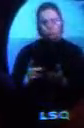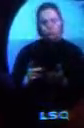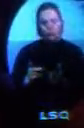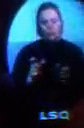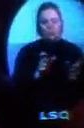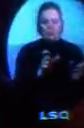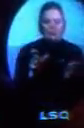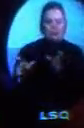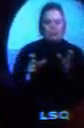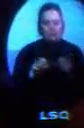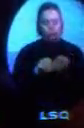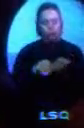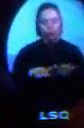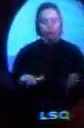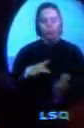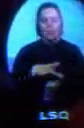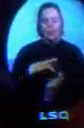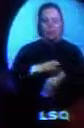outbreak.